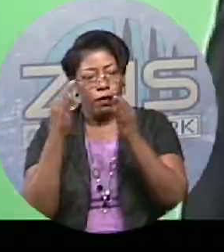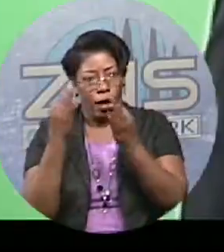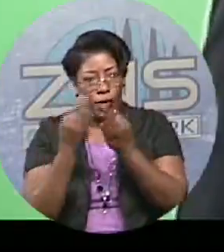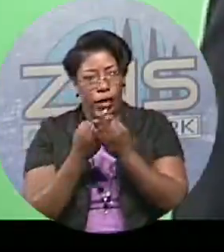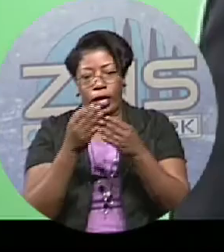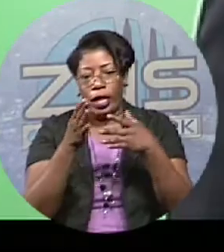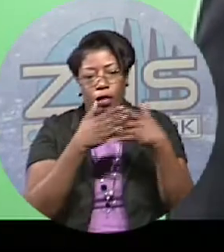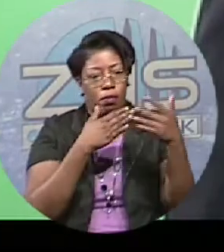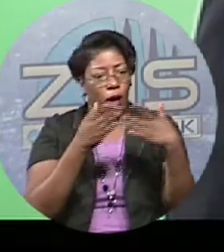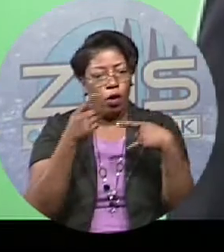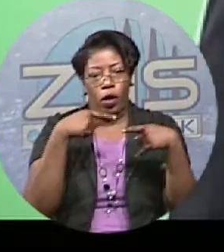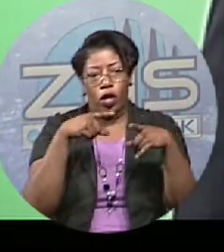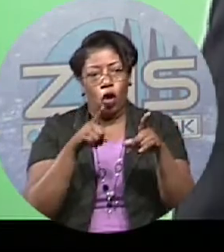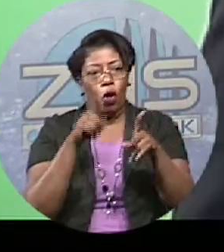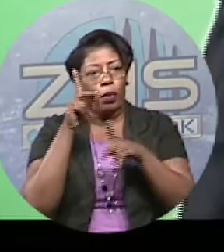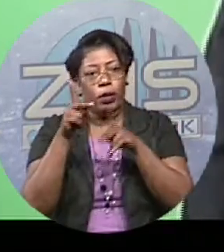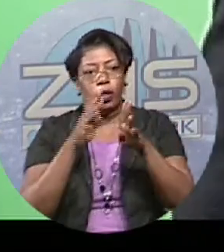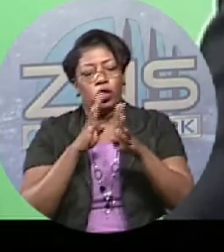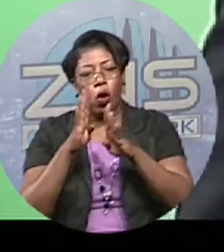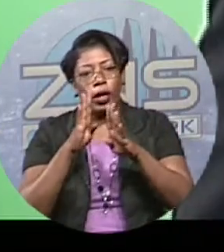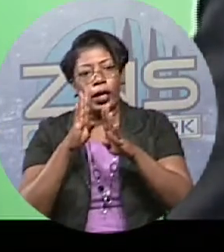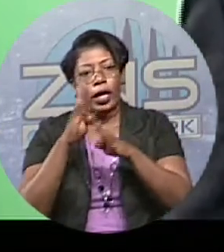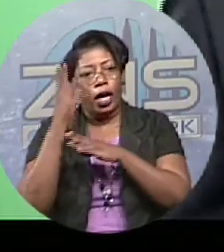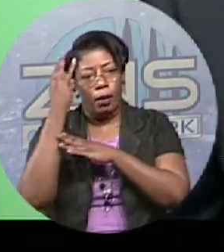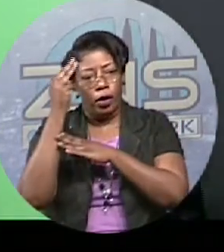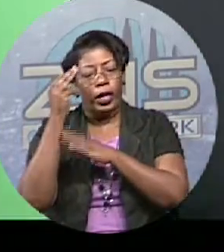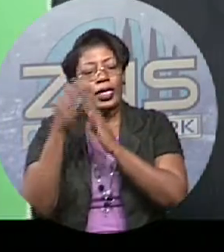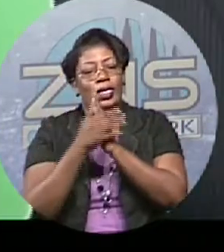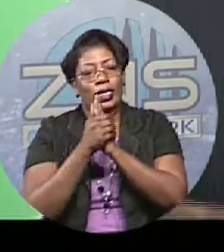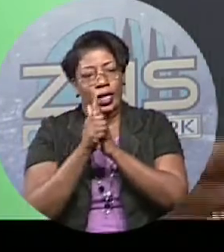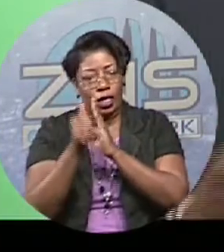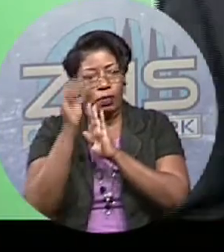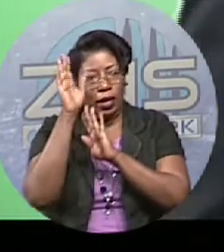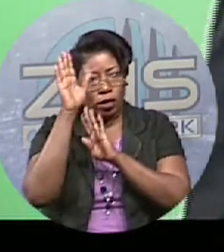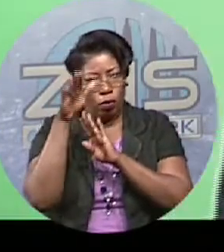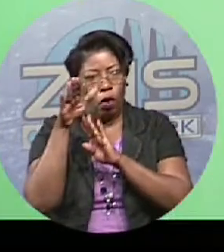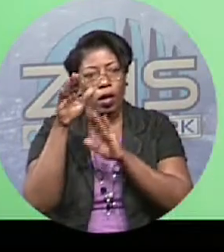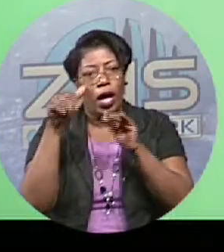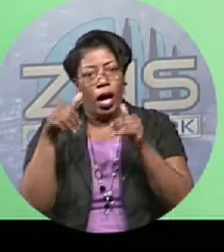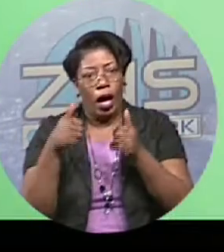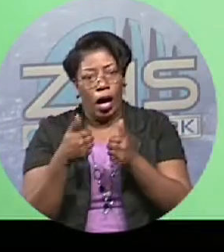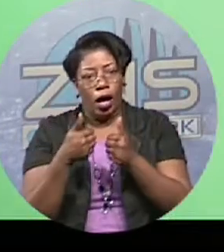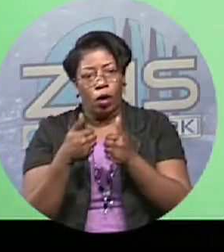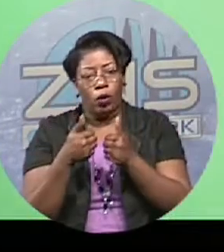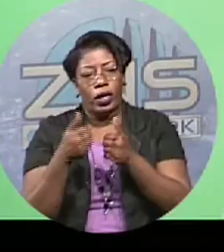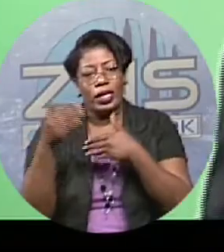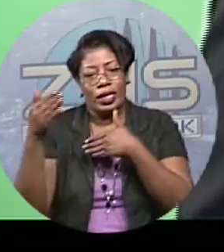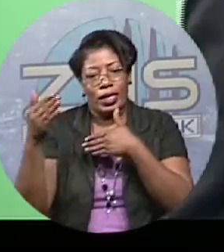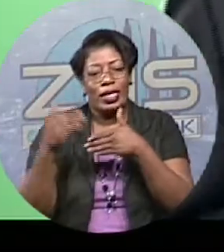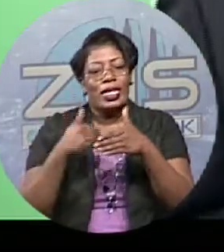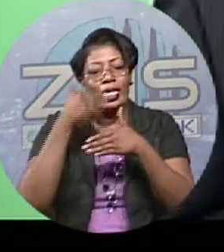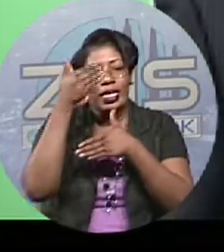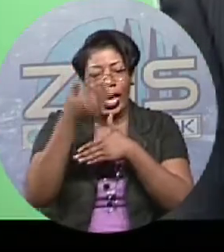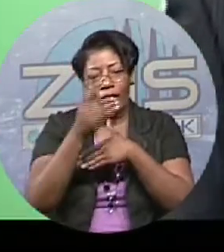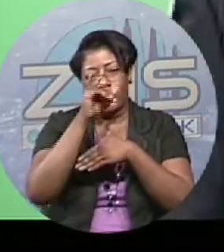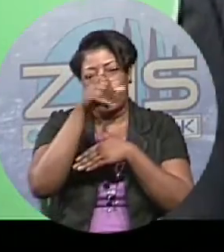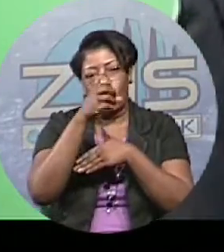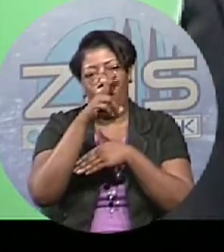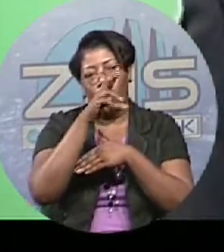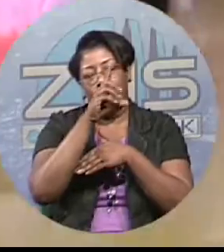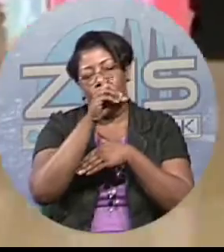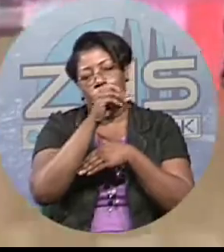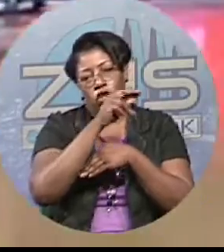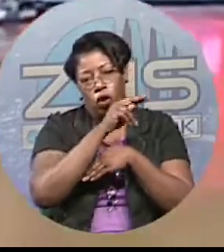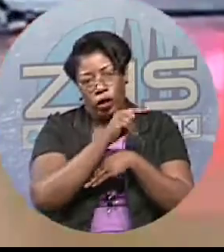everywhere he goes, people are not talking about his basketball skills, about how he'll be next Jordan, he's this, that, and the other. People